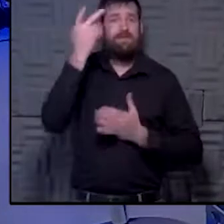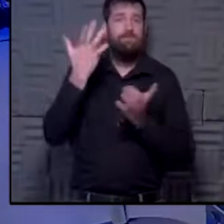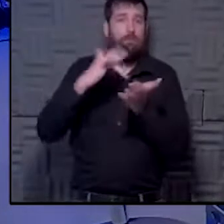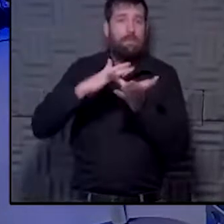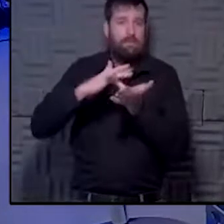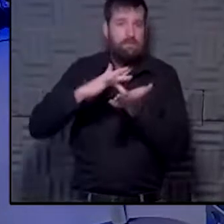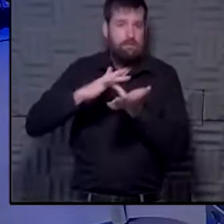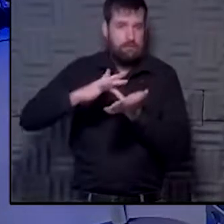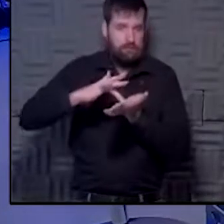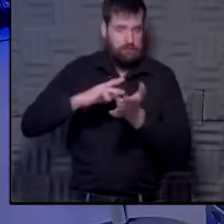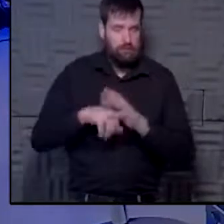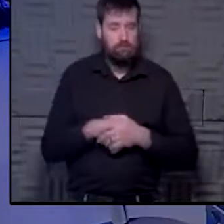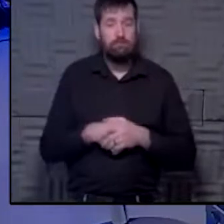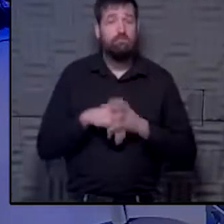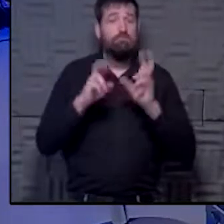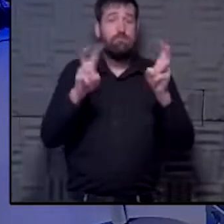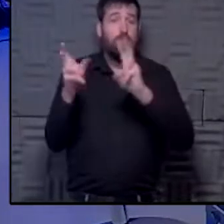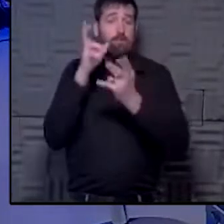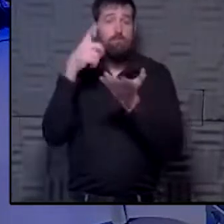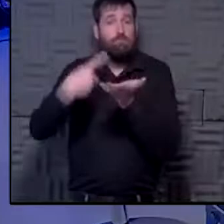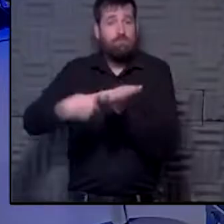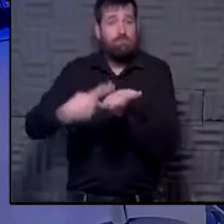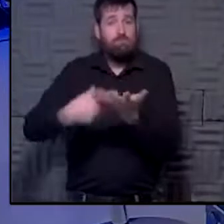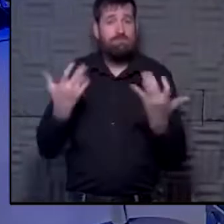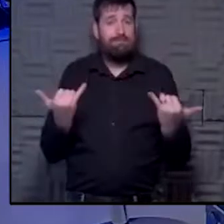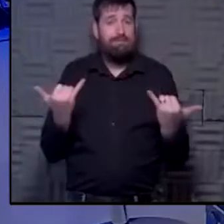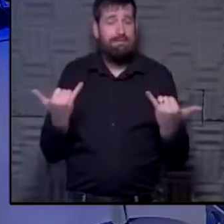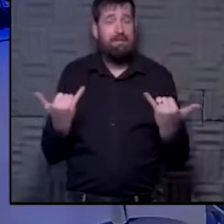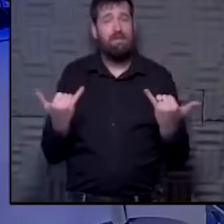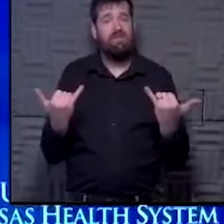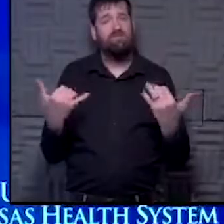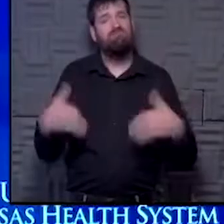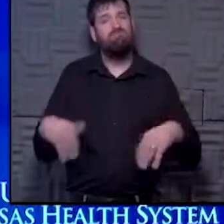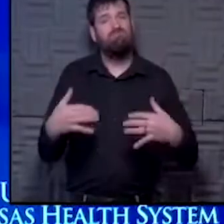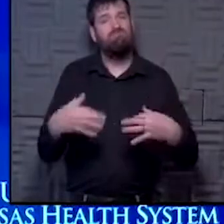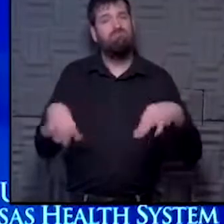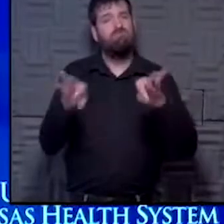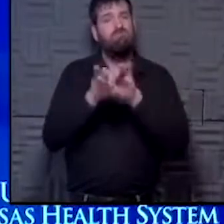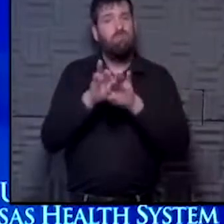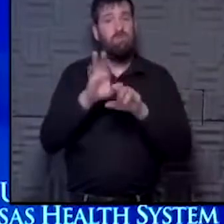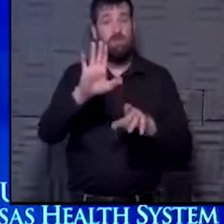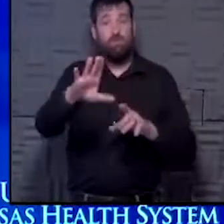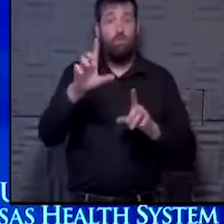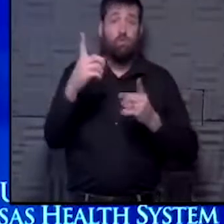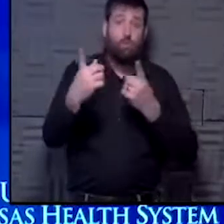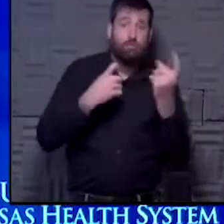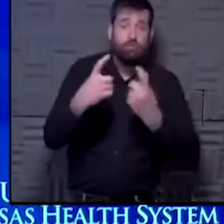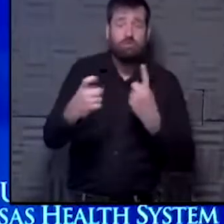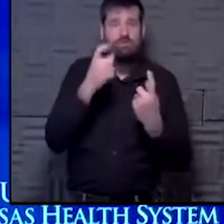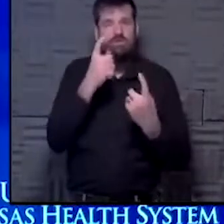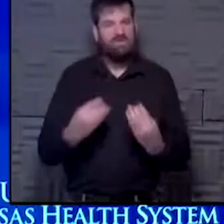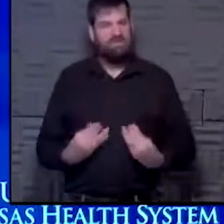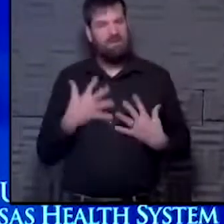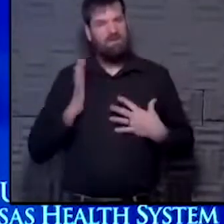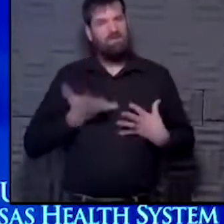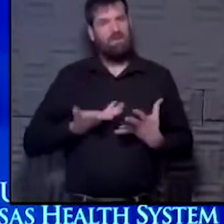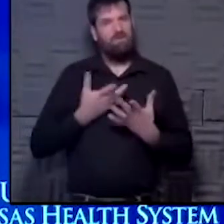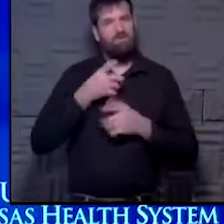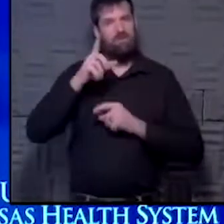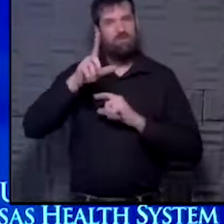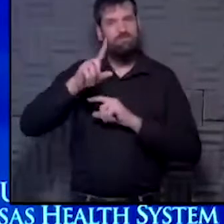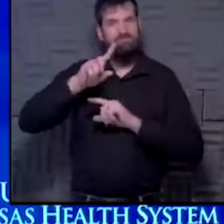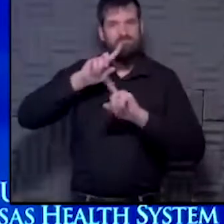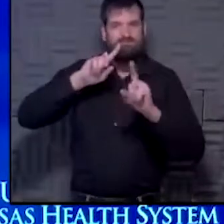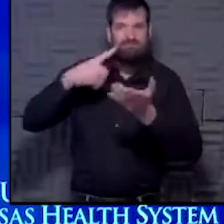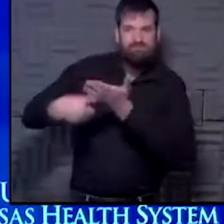Center. The topics that we're going to talk about today are weighty and inspired by your questions, which we're going to get to in just a moment. This